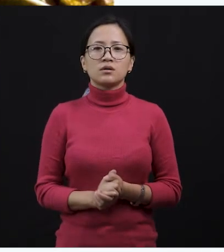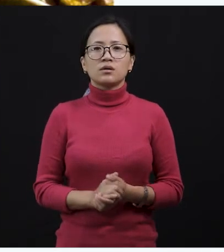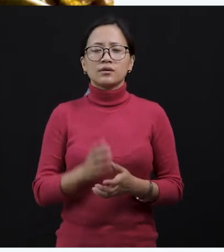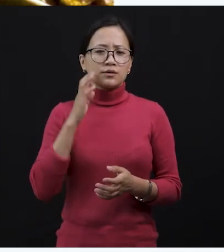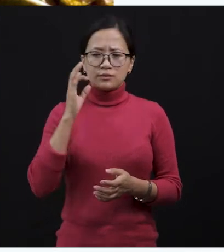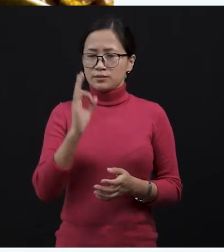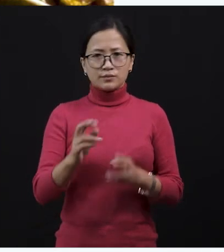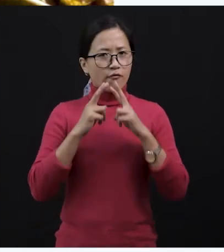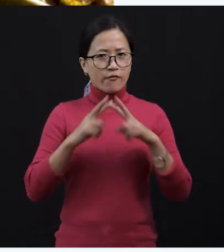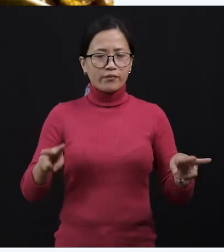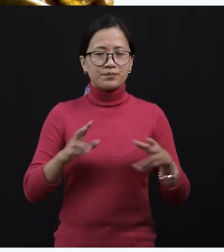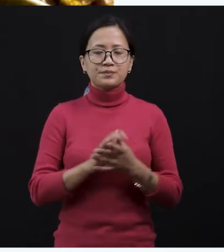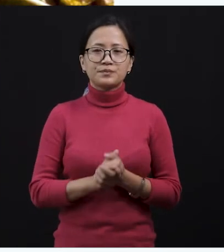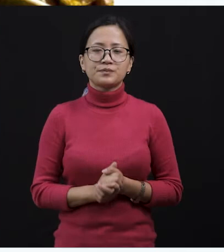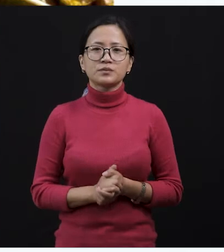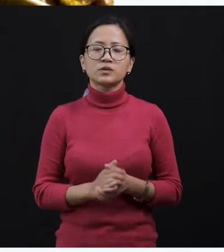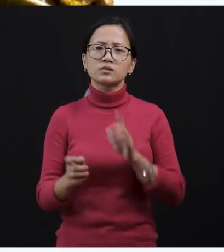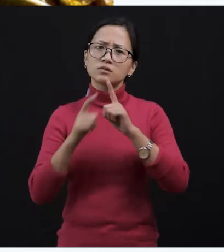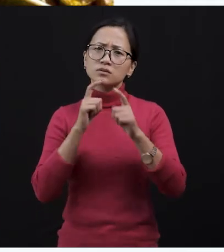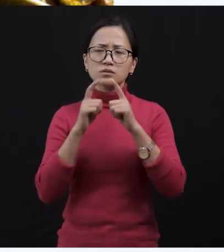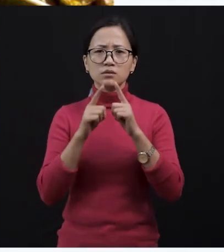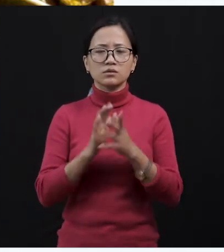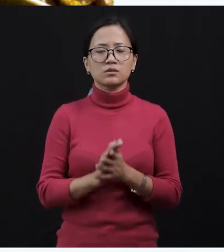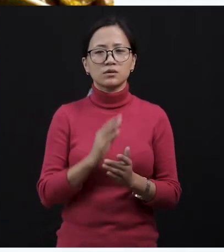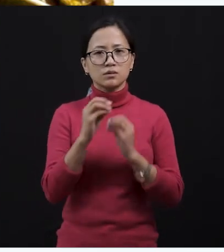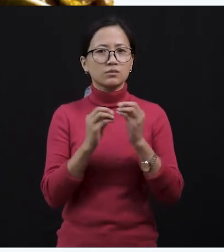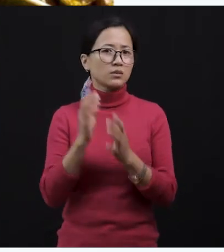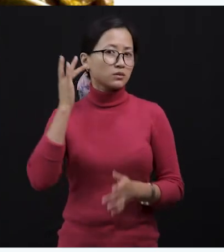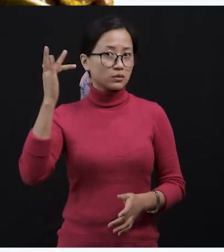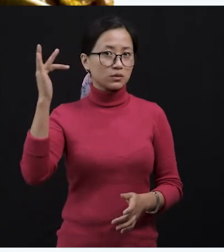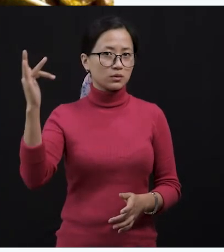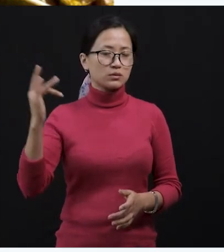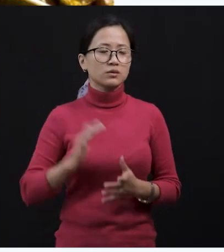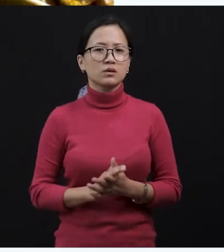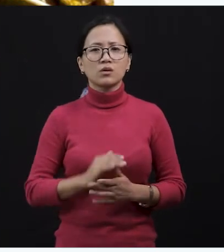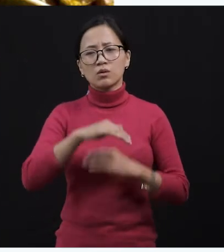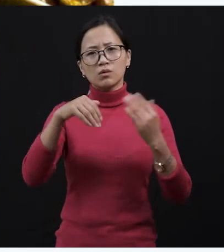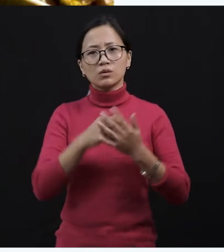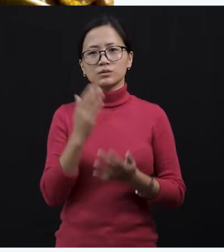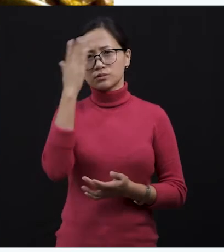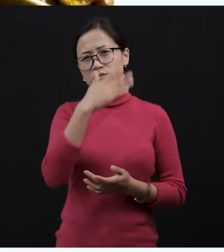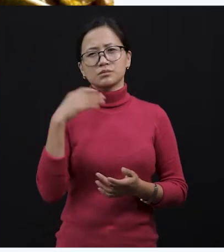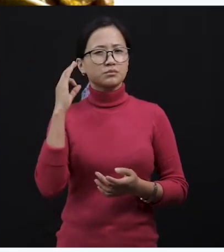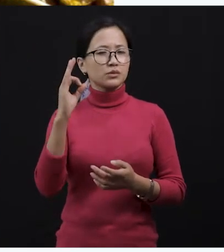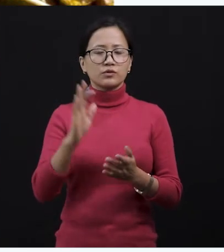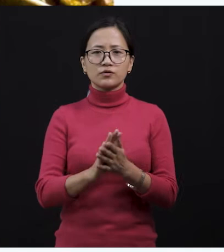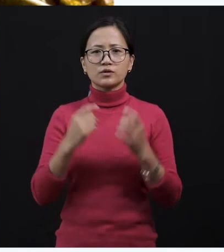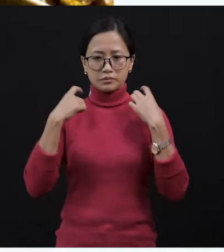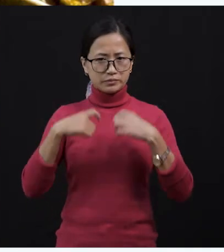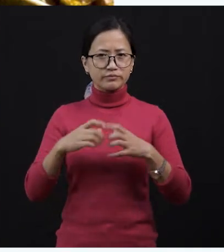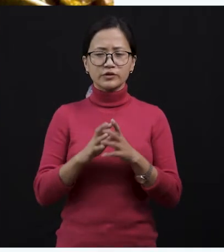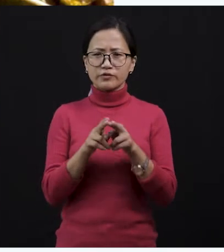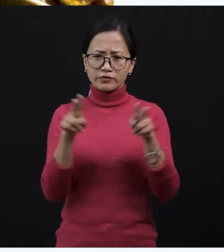are very important. Now when we discuss about gold, from gold we get all these beautiful ornaments,